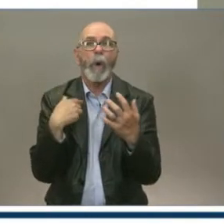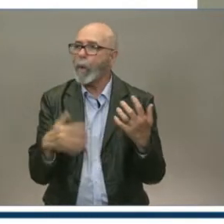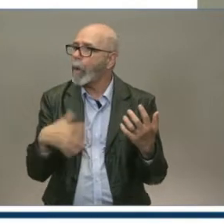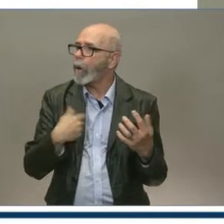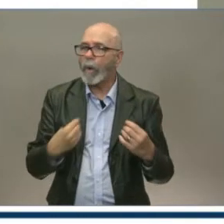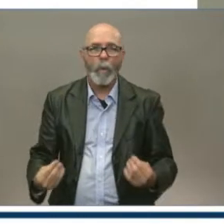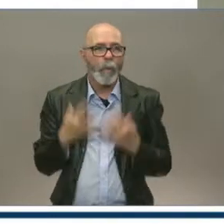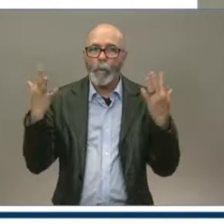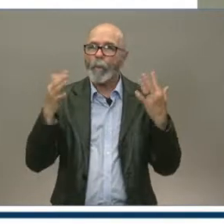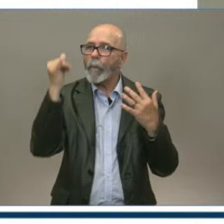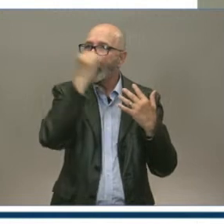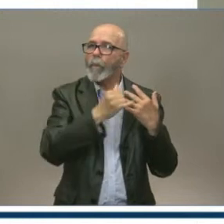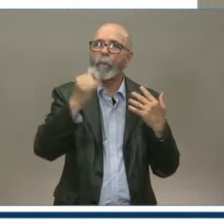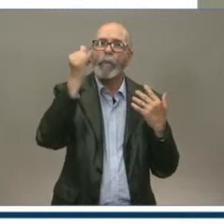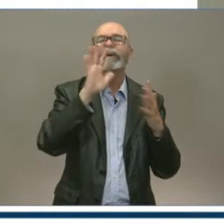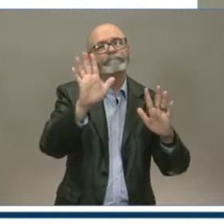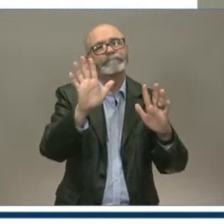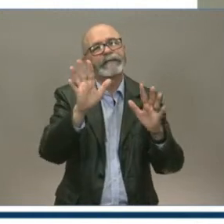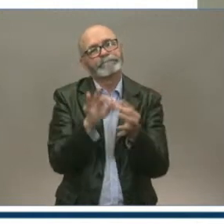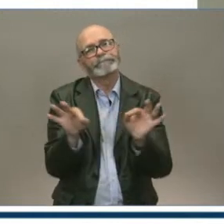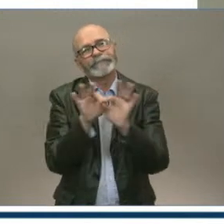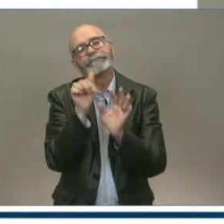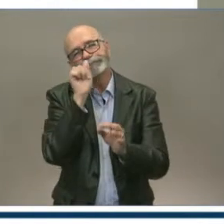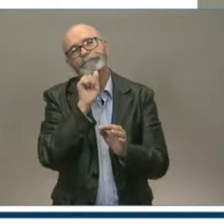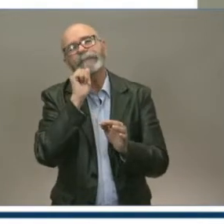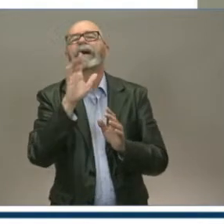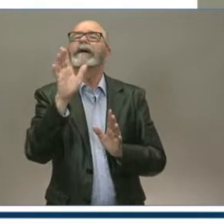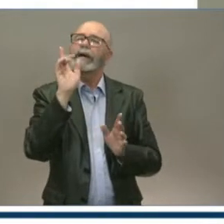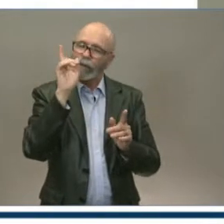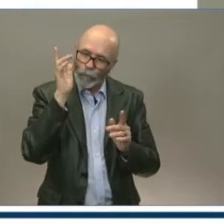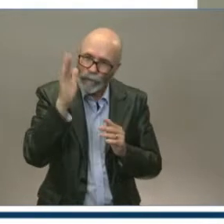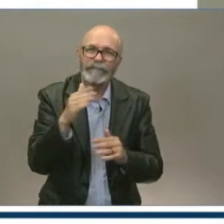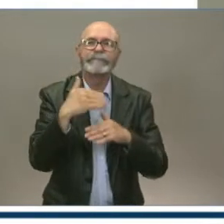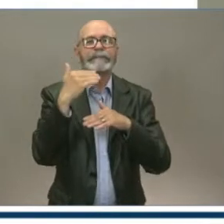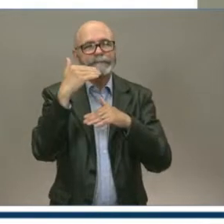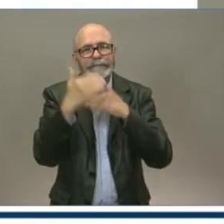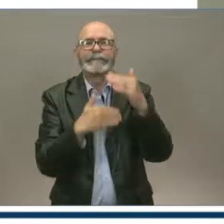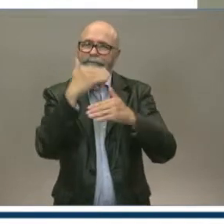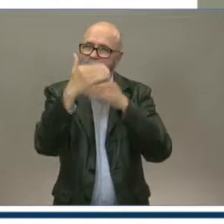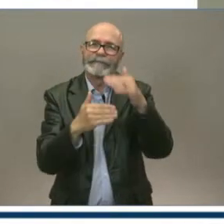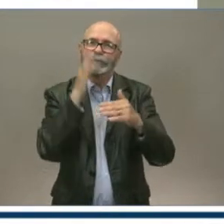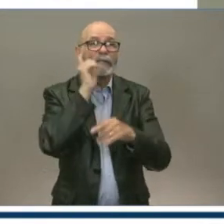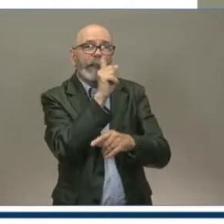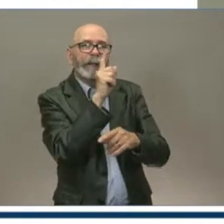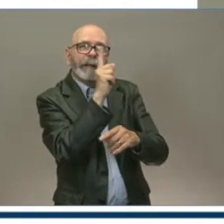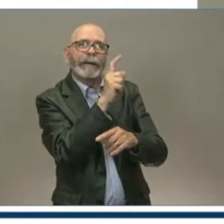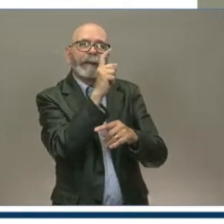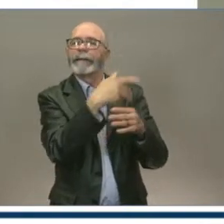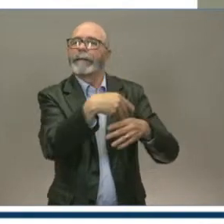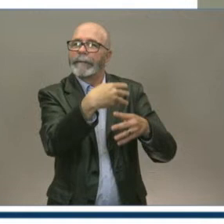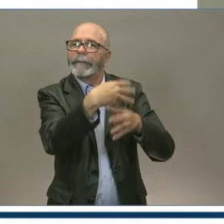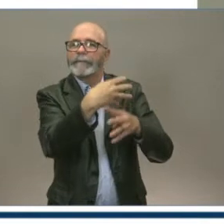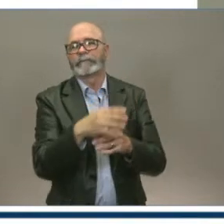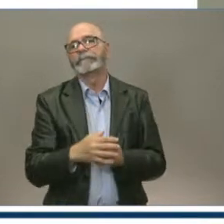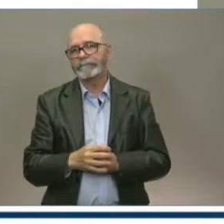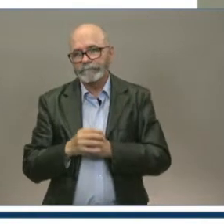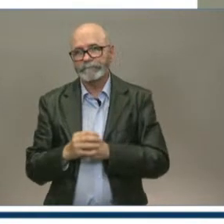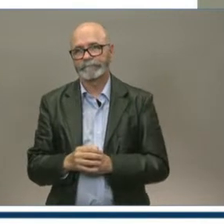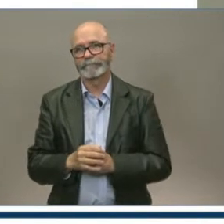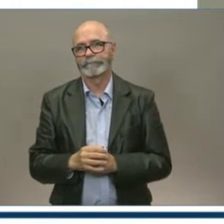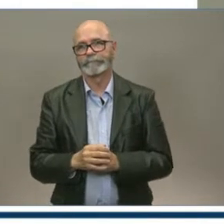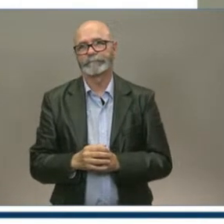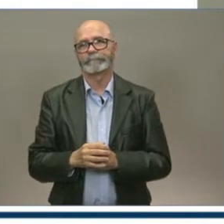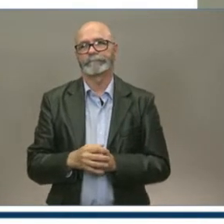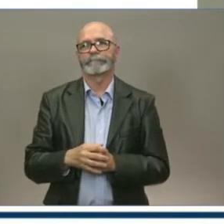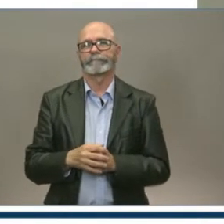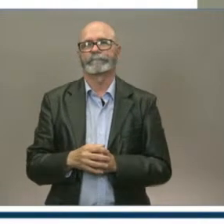people's patience. You will get your opportunity in the coming weeks. And then I just want to talk a little bit about our overall vaccine plan